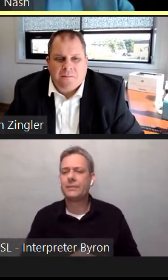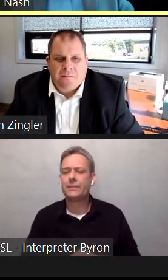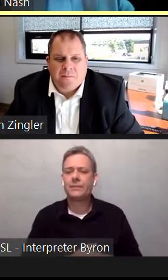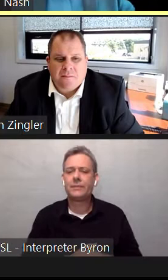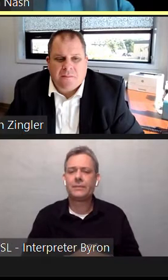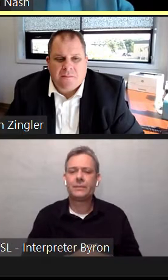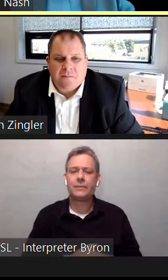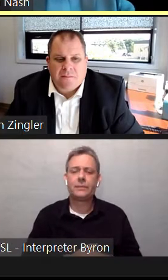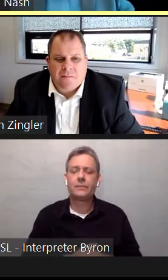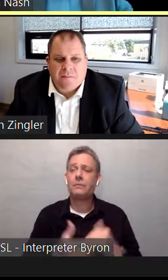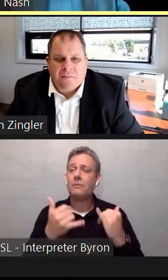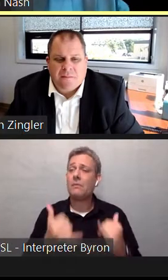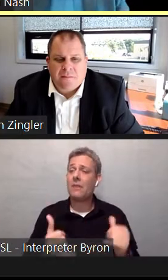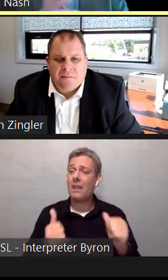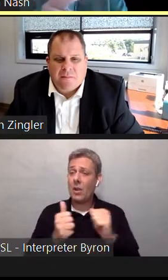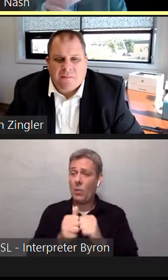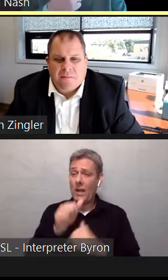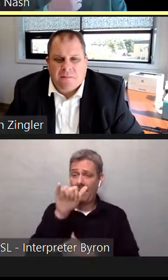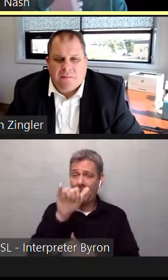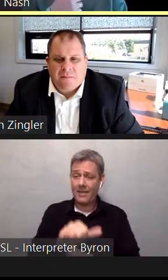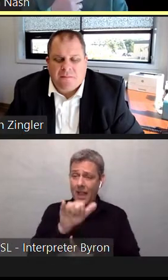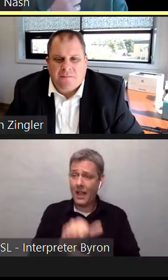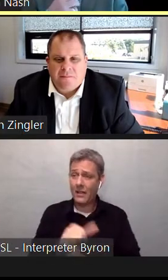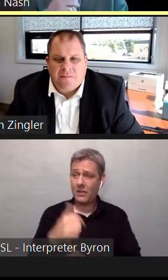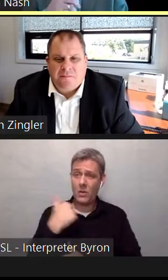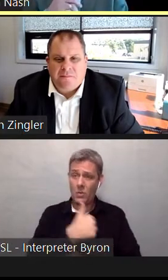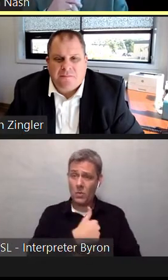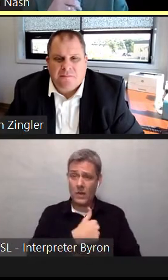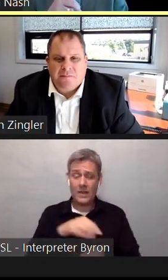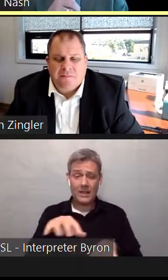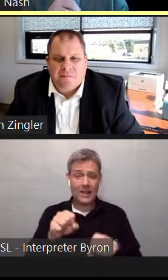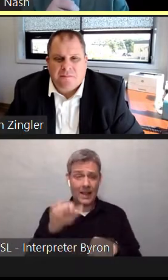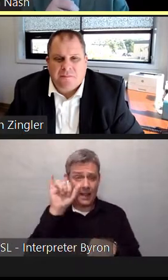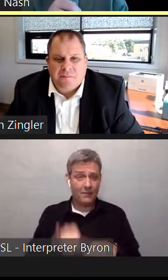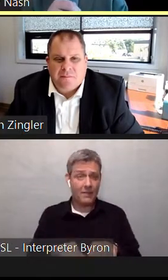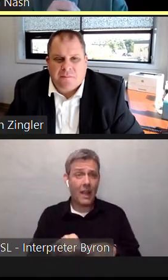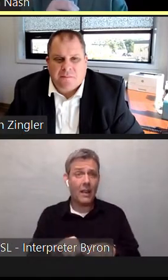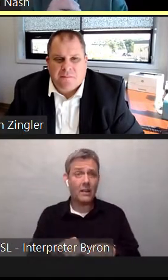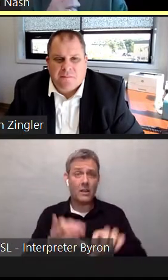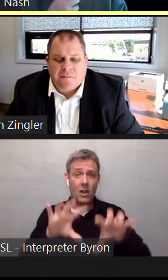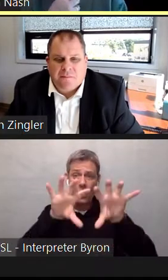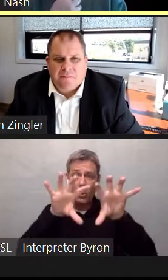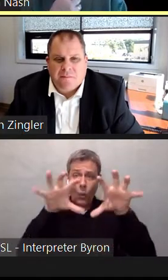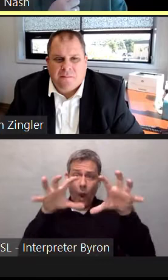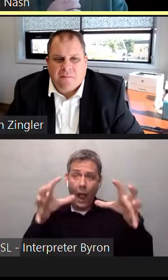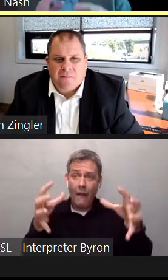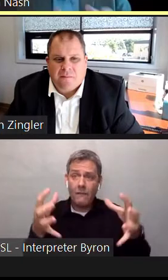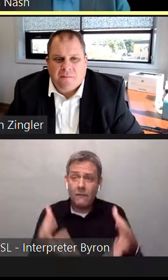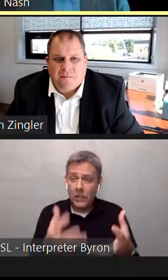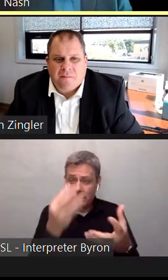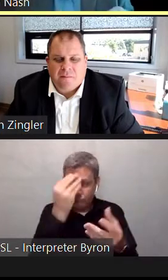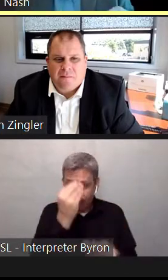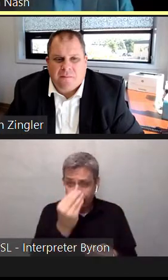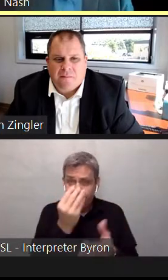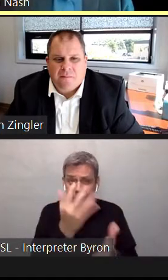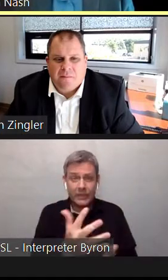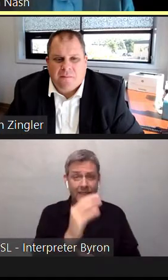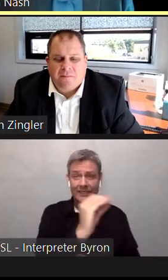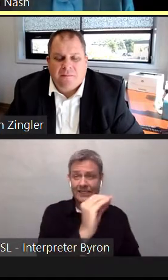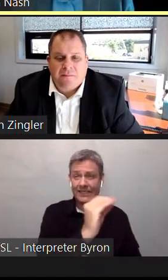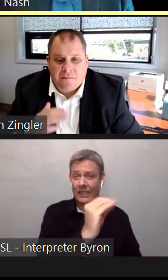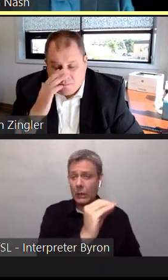So with this slide, we're taking that initial graph of the population demographic, 0